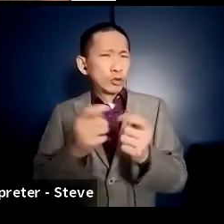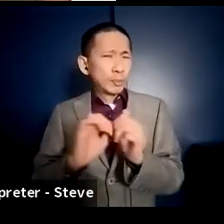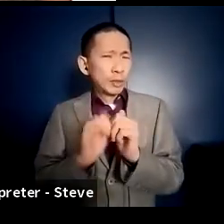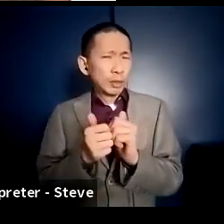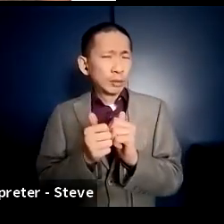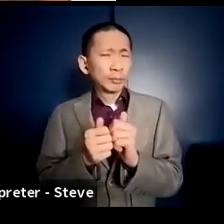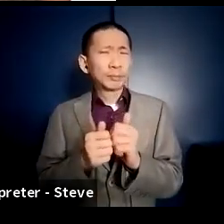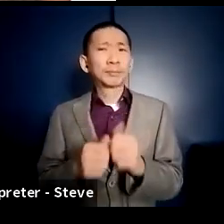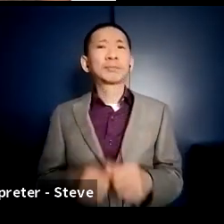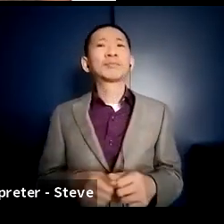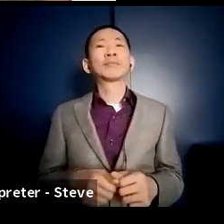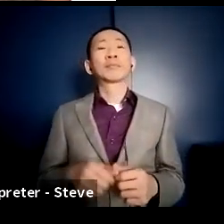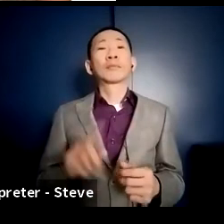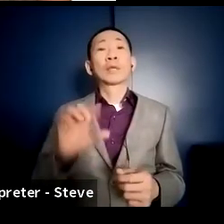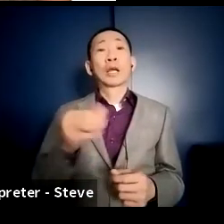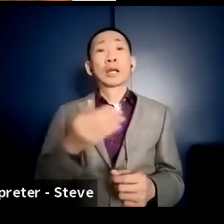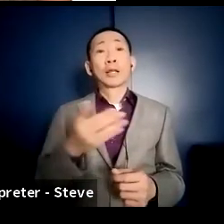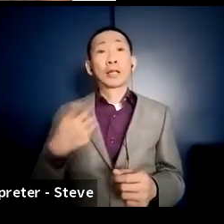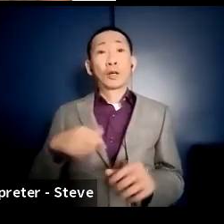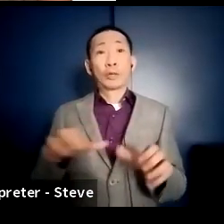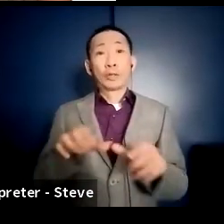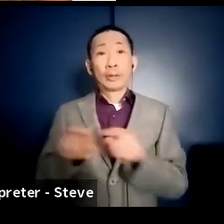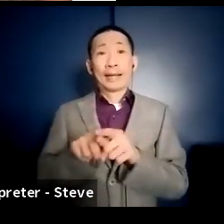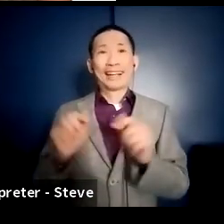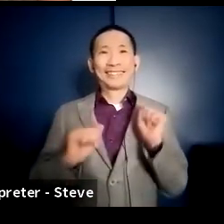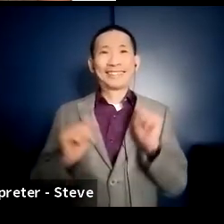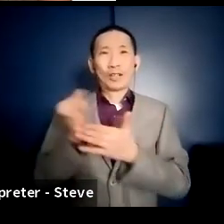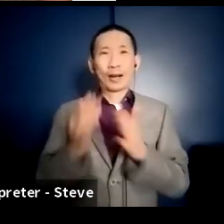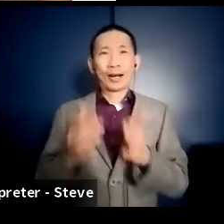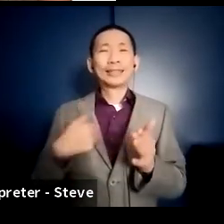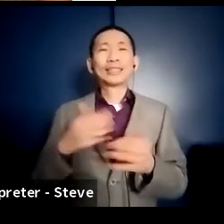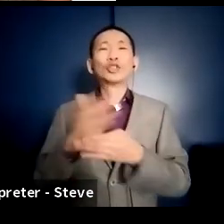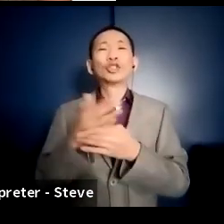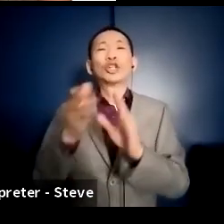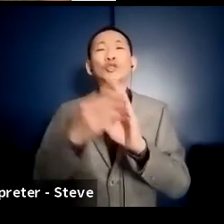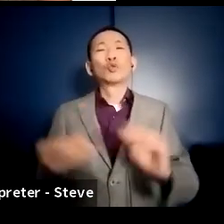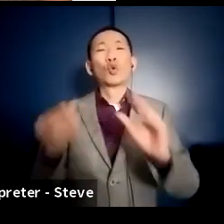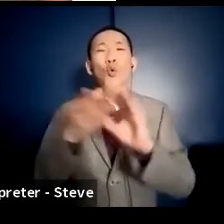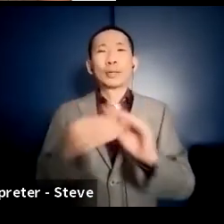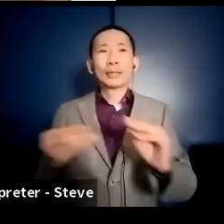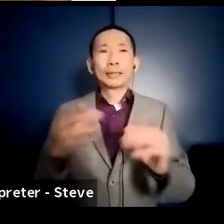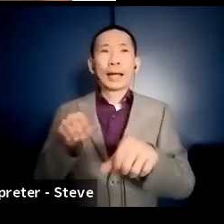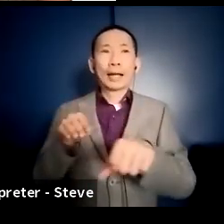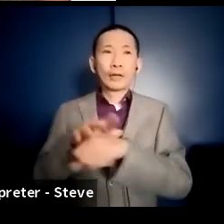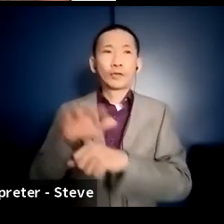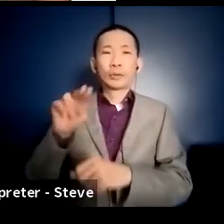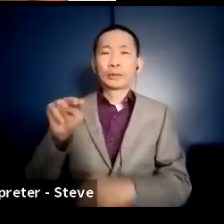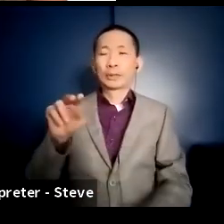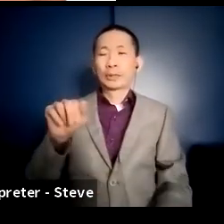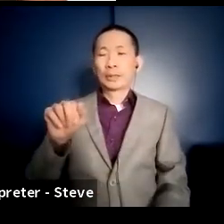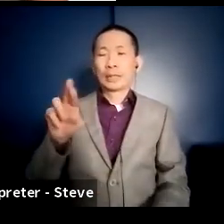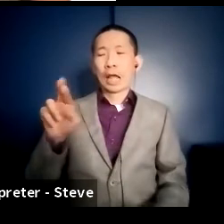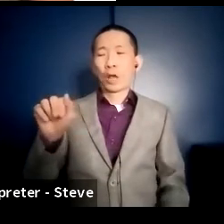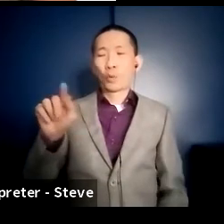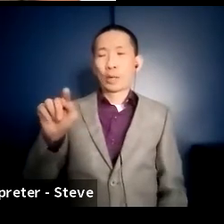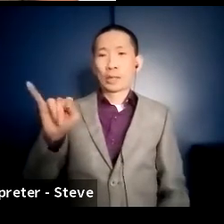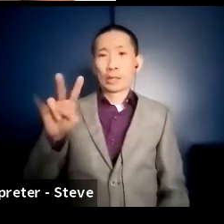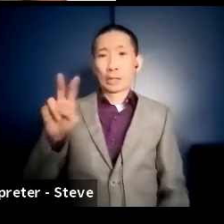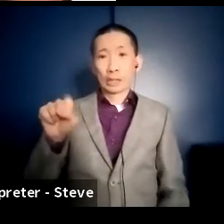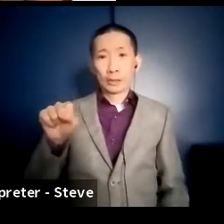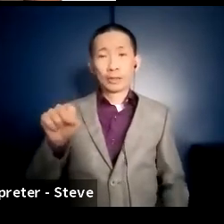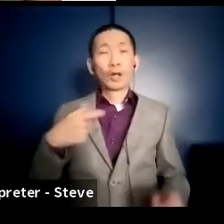Another thing that we do as theater artists is tell stories and shape narratives. And we